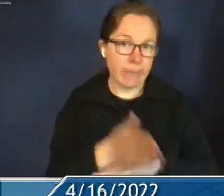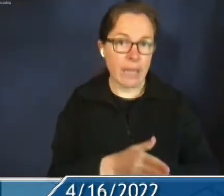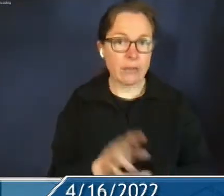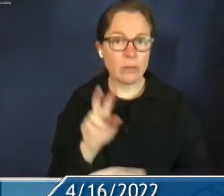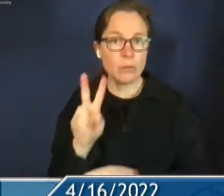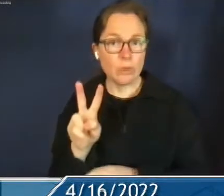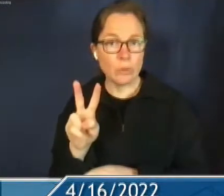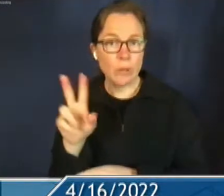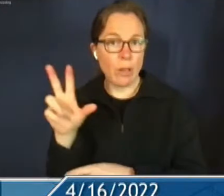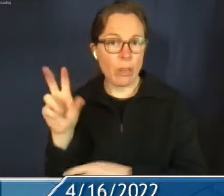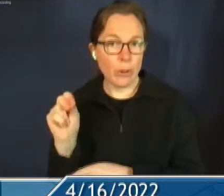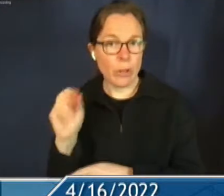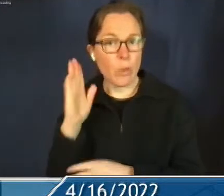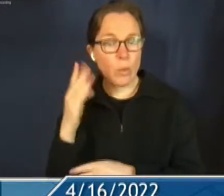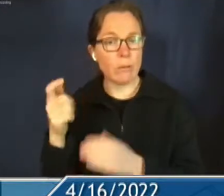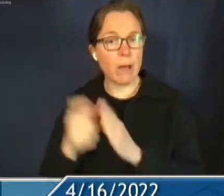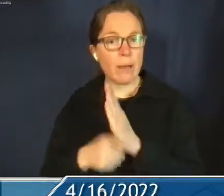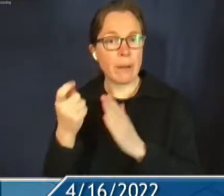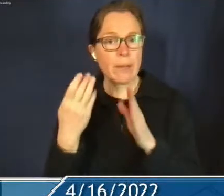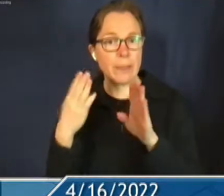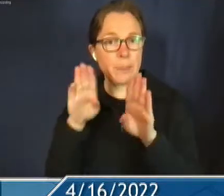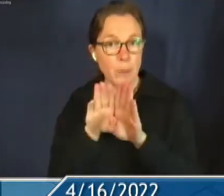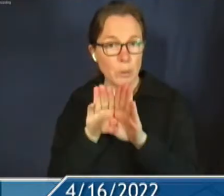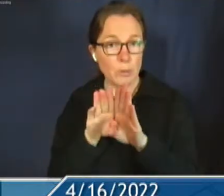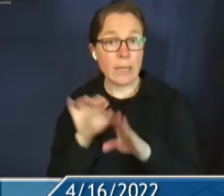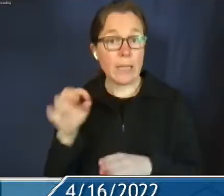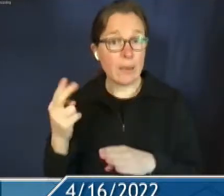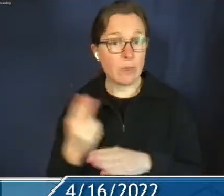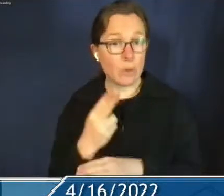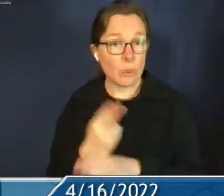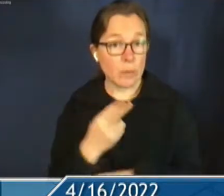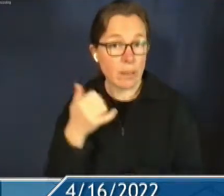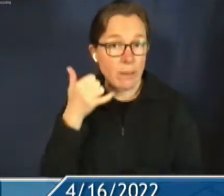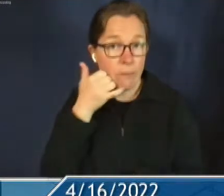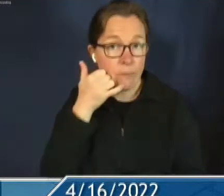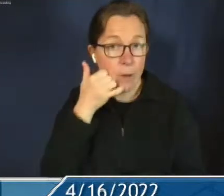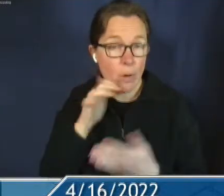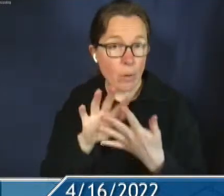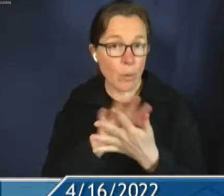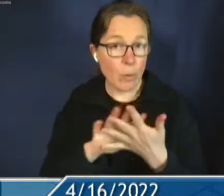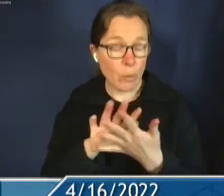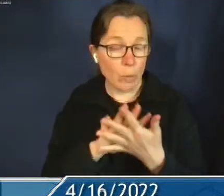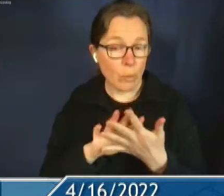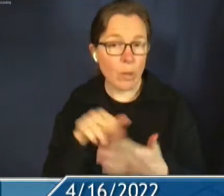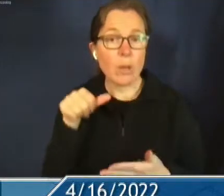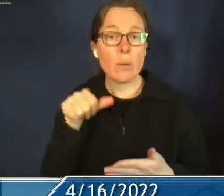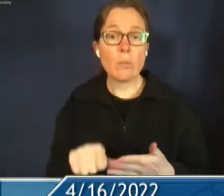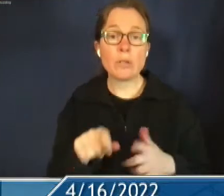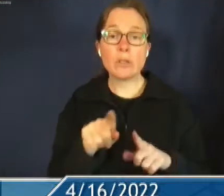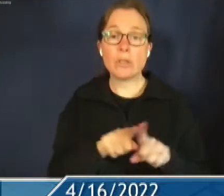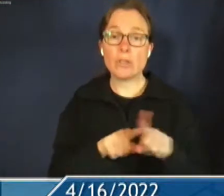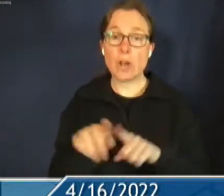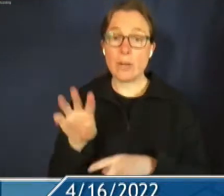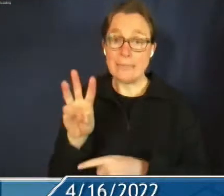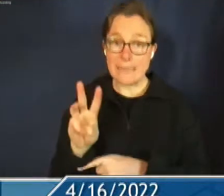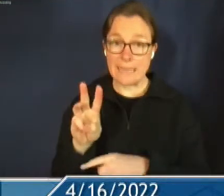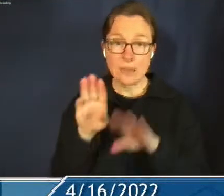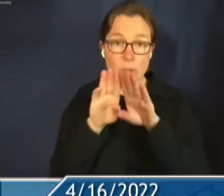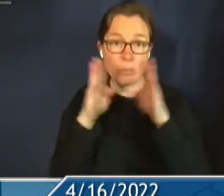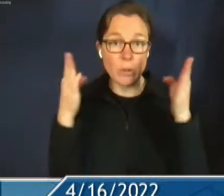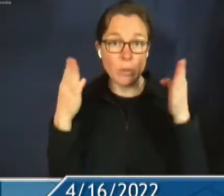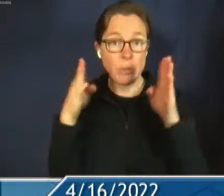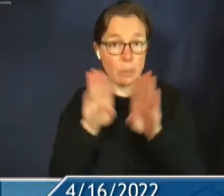automatically mute. If you're joining us by telephone, if you just want to push *6 to mute or unmute yourself, that's how we'll be able to hear from